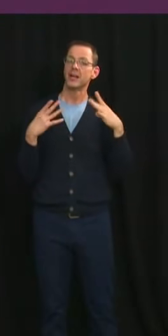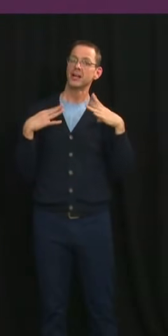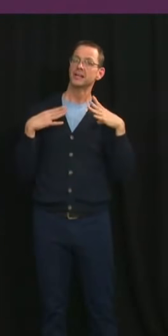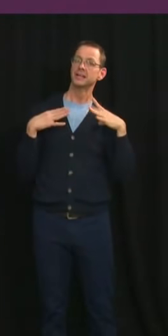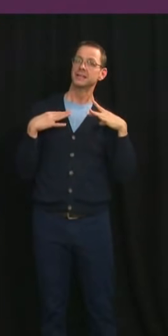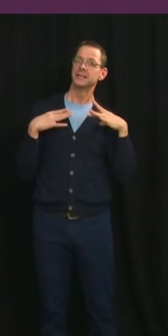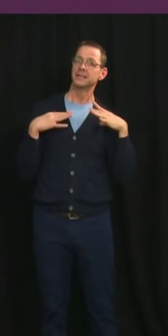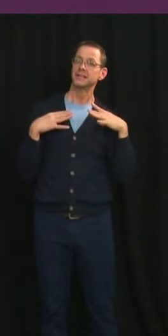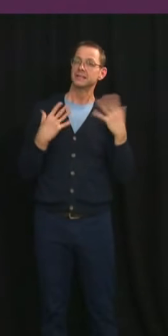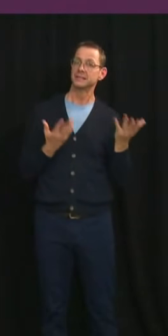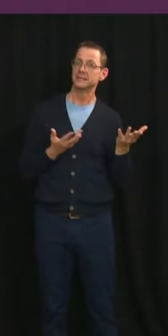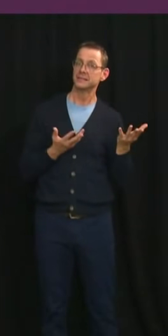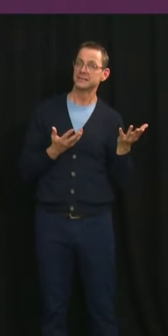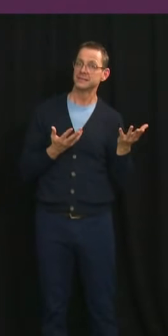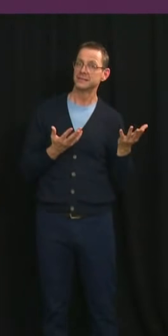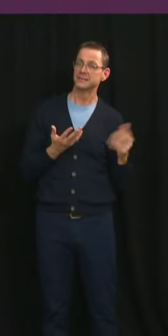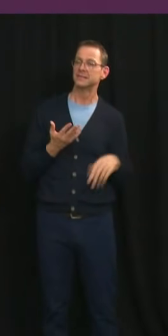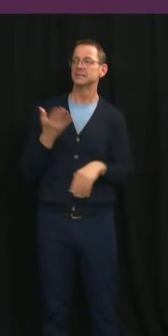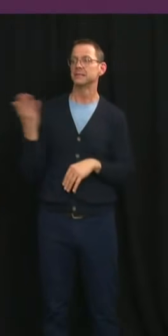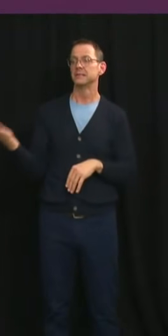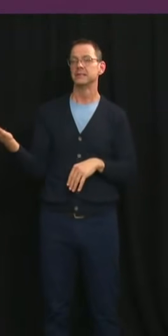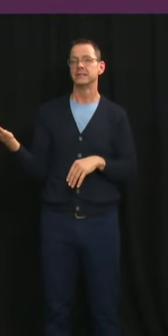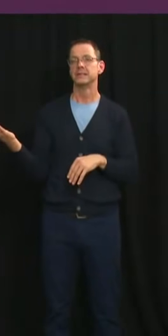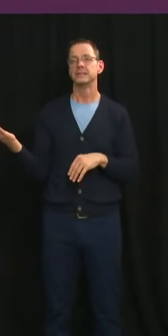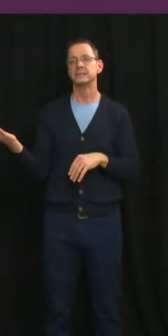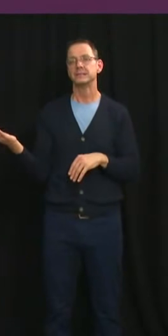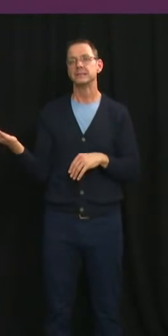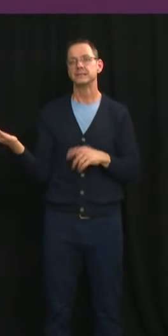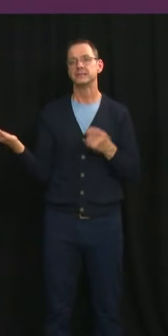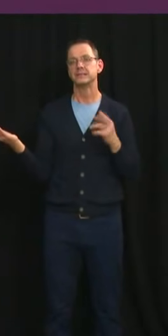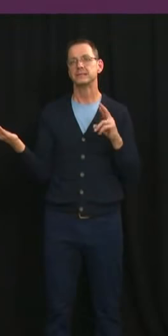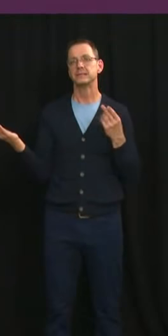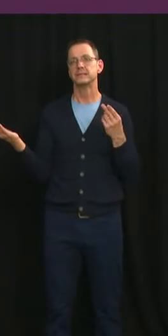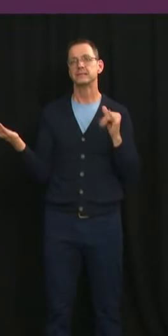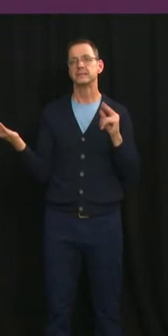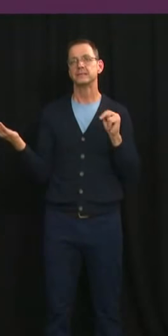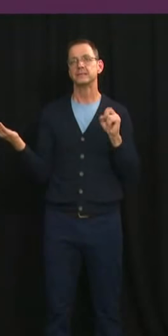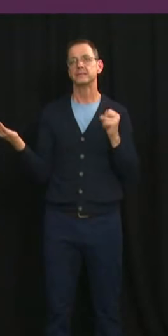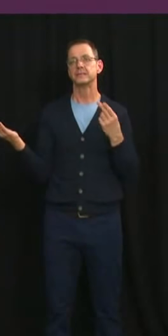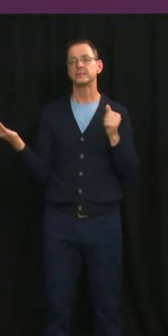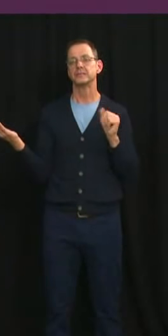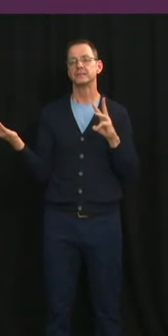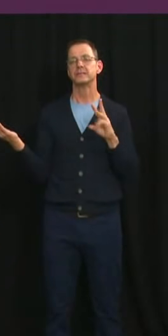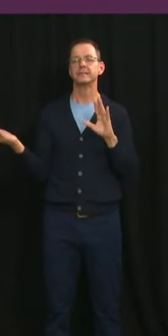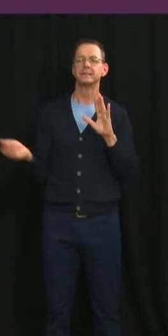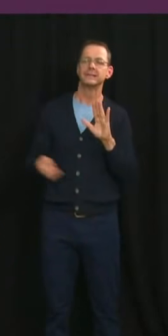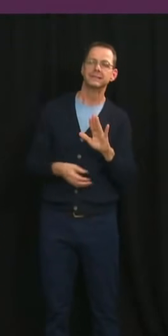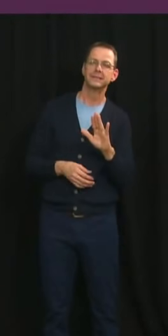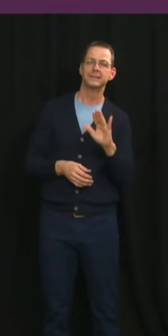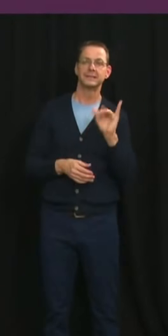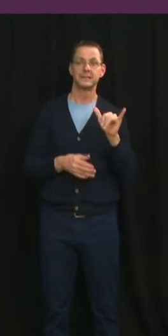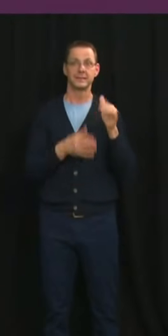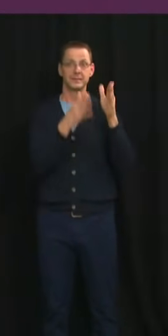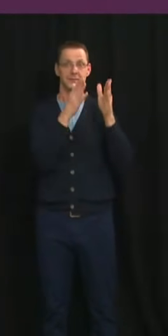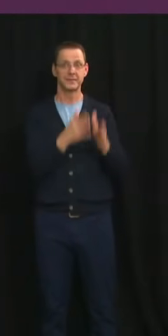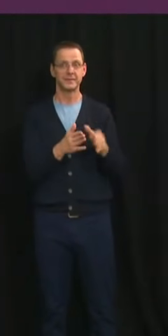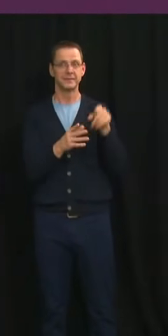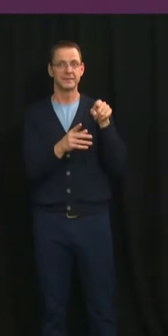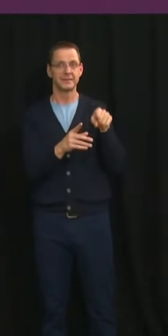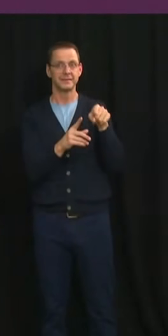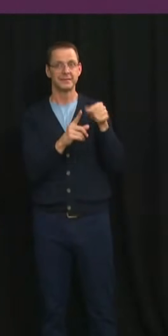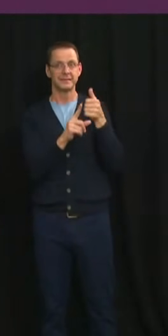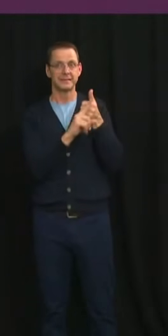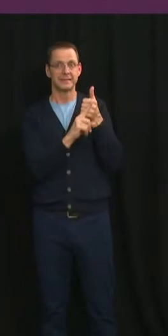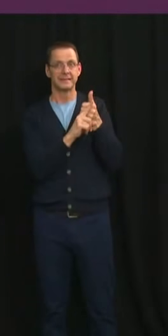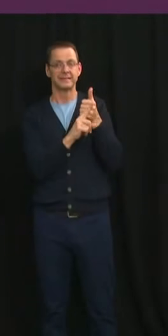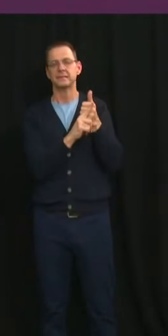introductions of P1 variants in people who had been to Whistler. And again, that's something that we're looking at. I want to be really clear